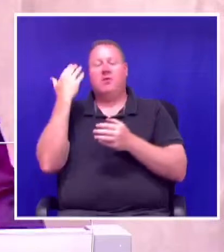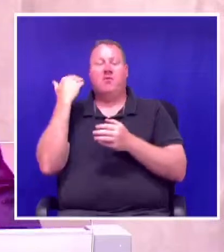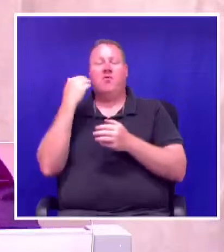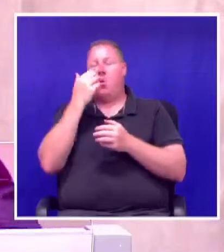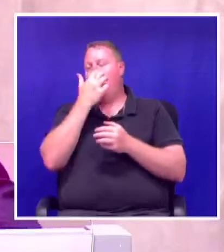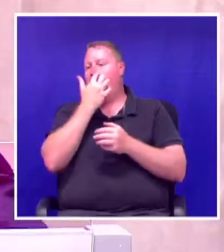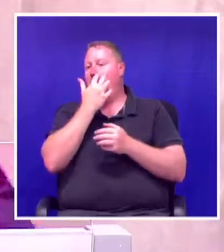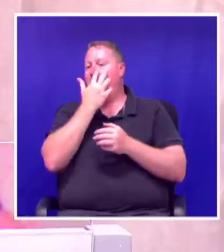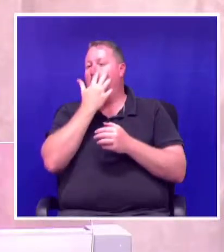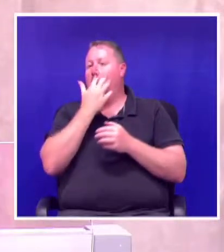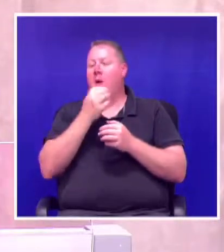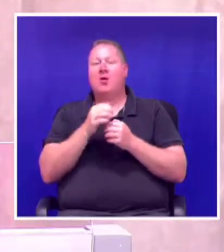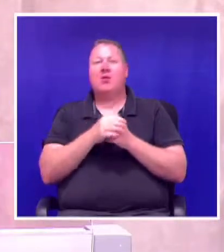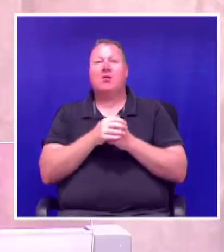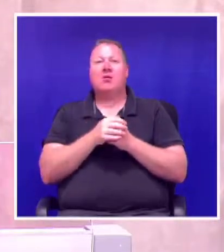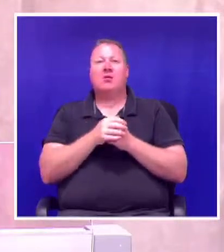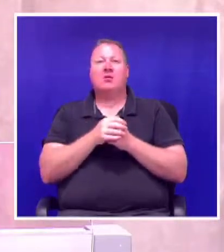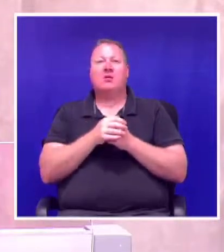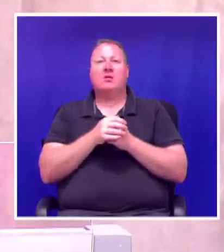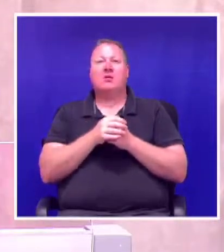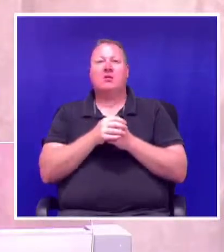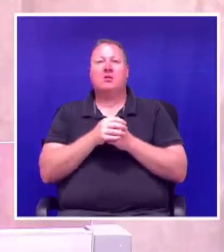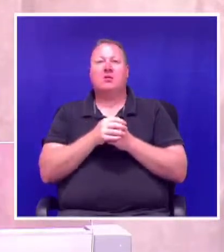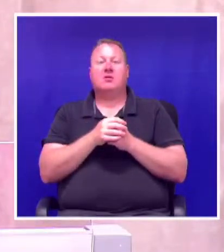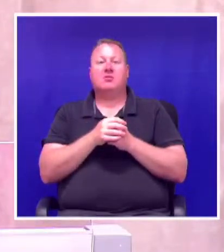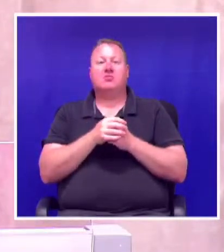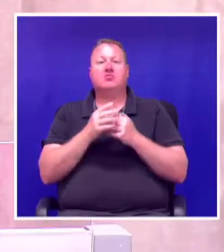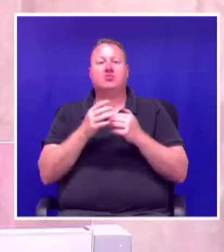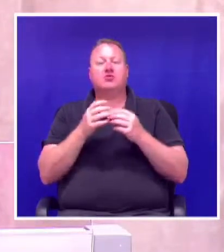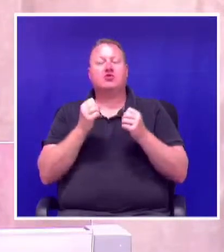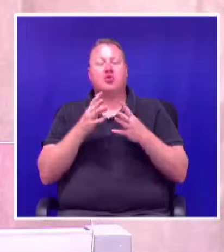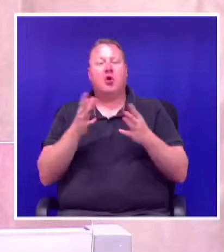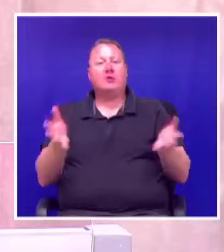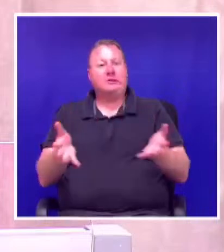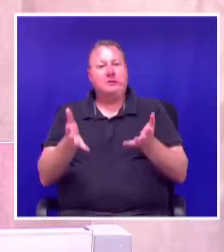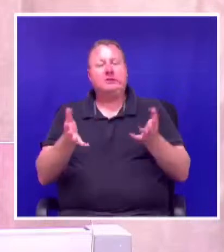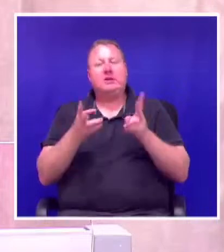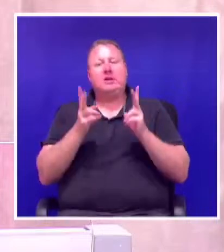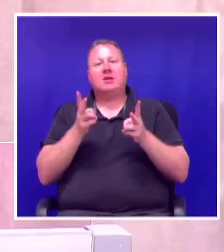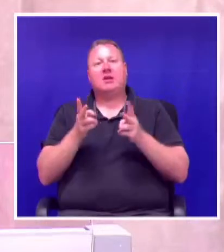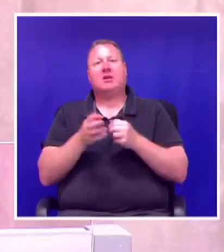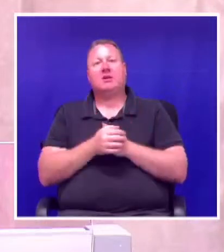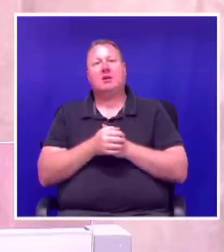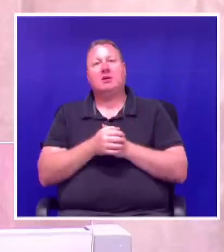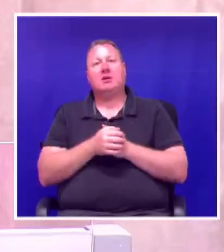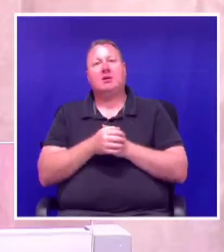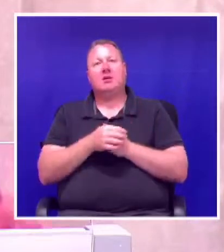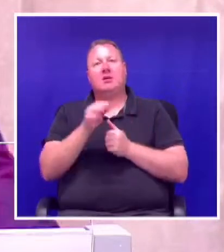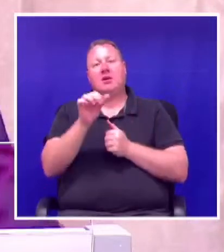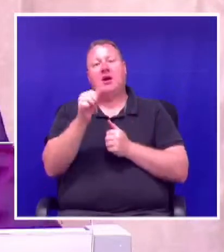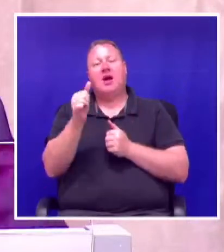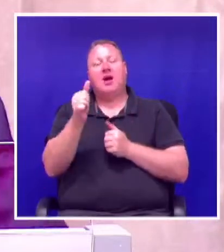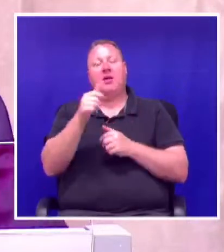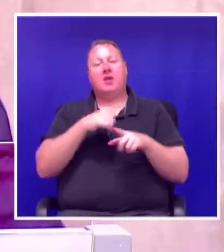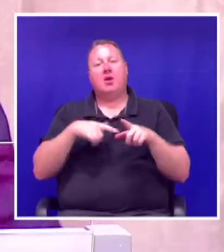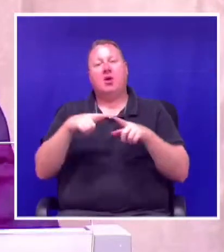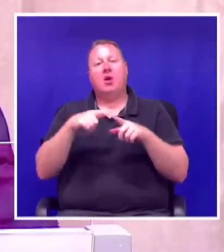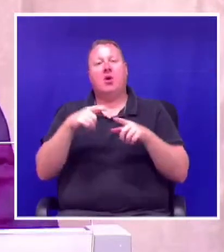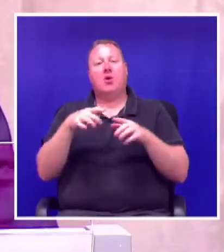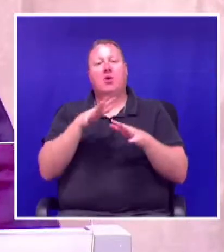to revive as we speak, because there have been in other local areas